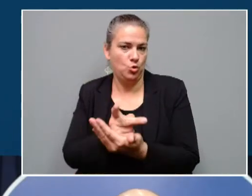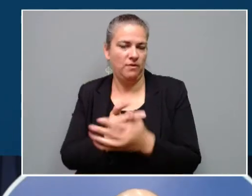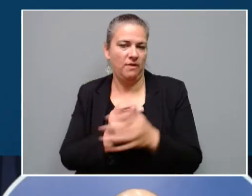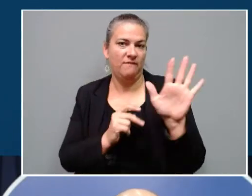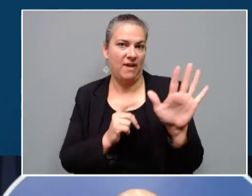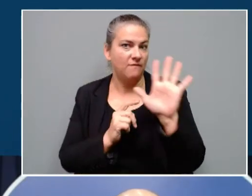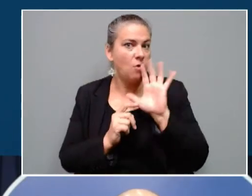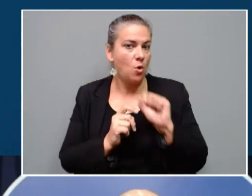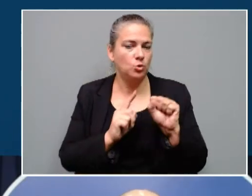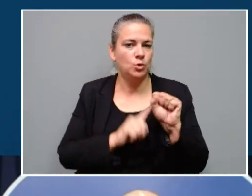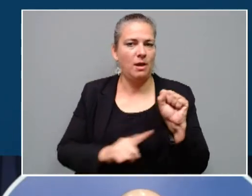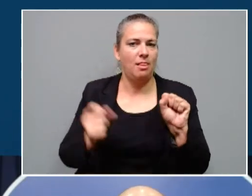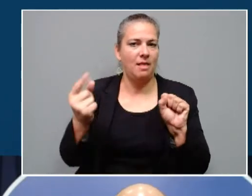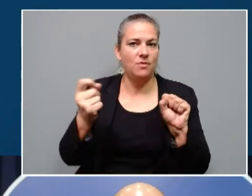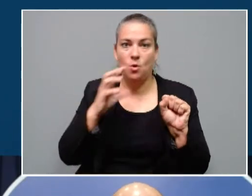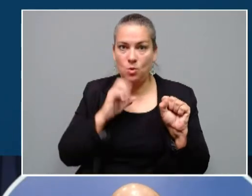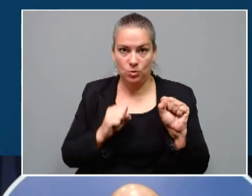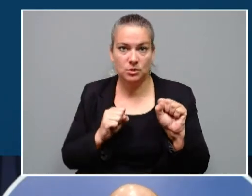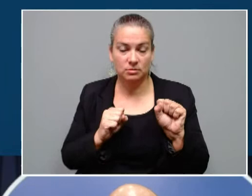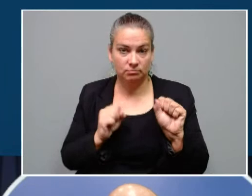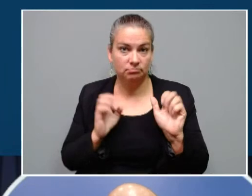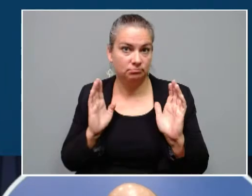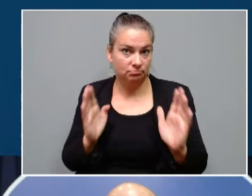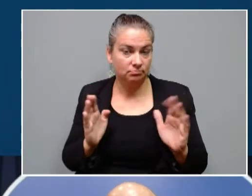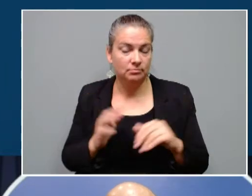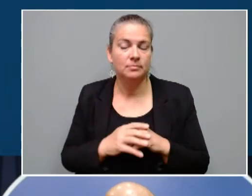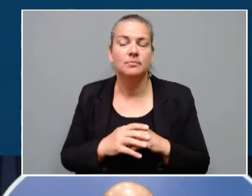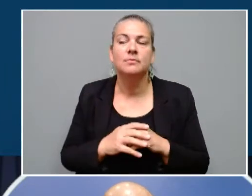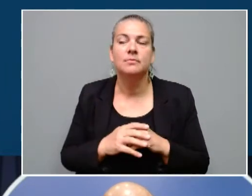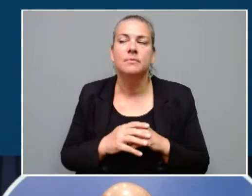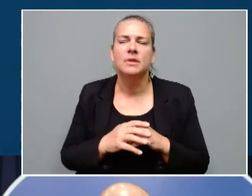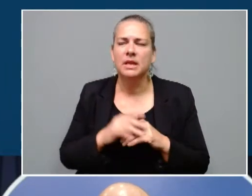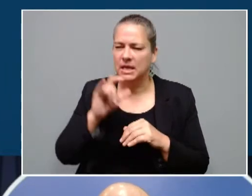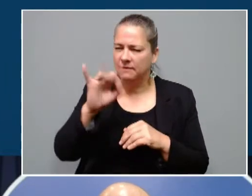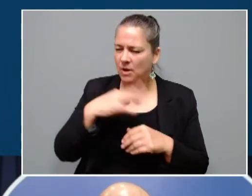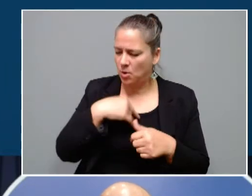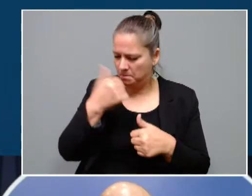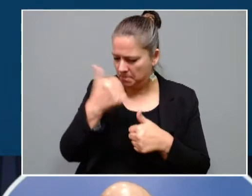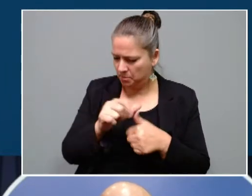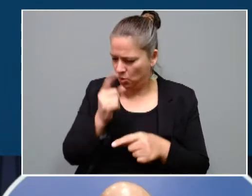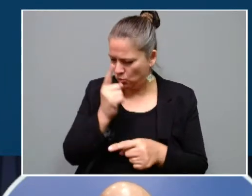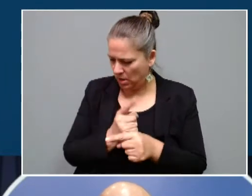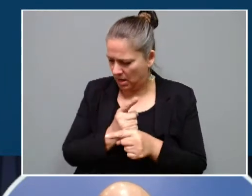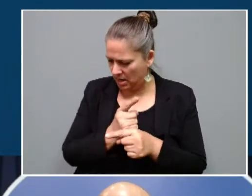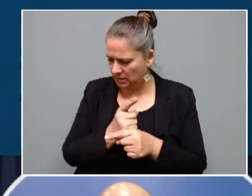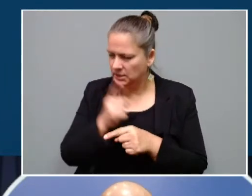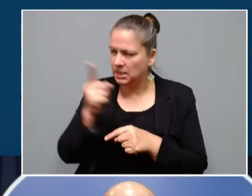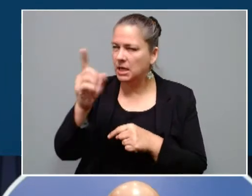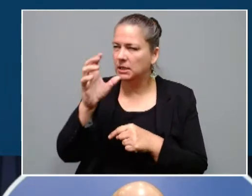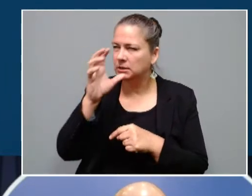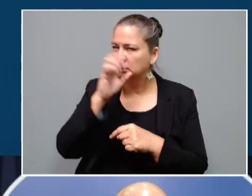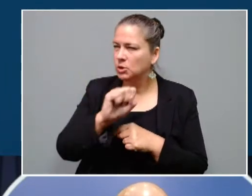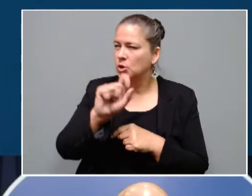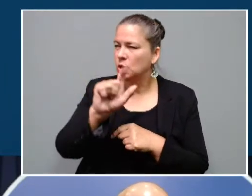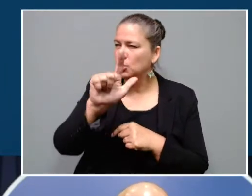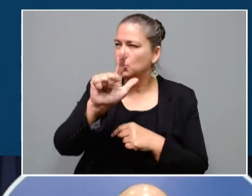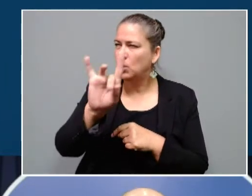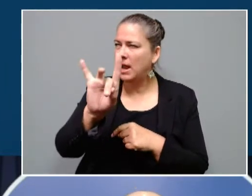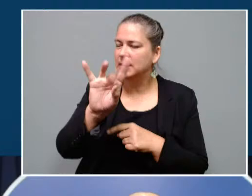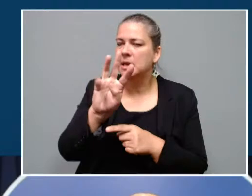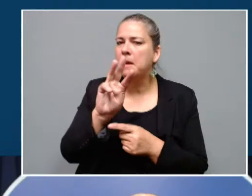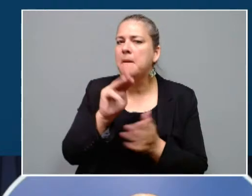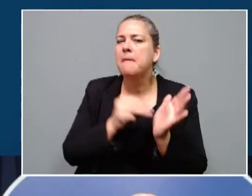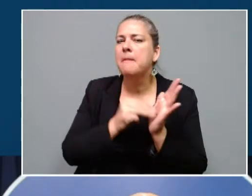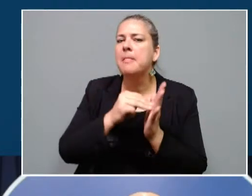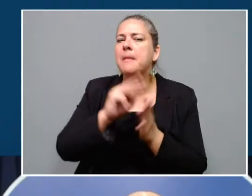age. When that happens, if I remember correctly, it's an estimation of about 28 million children in the United States in that